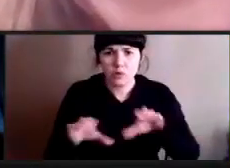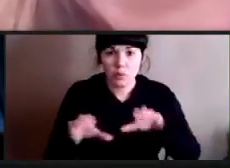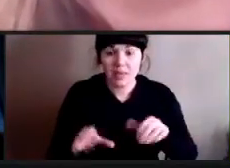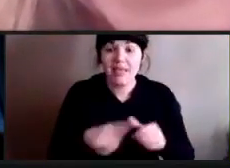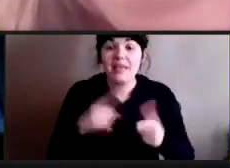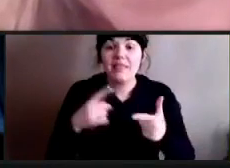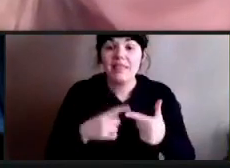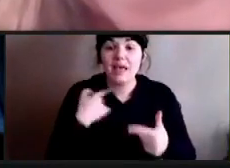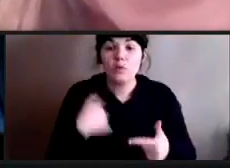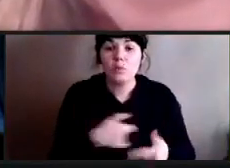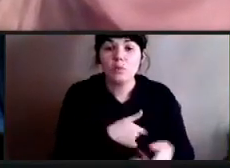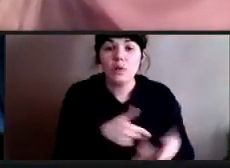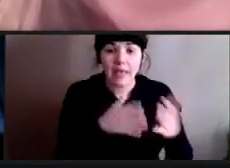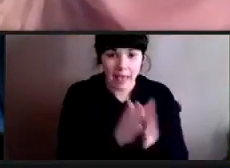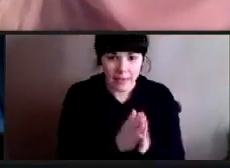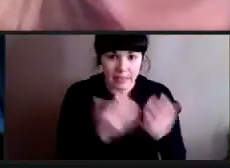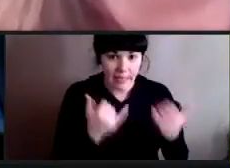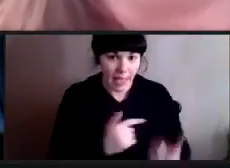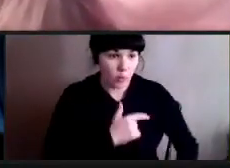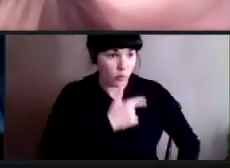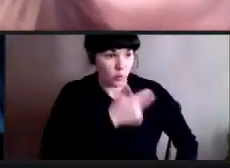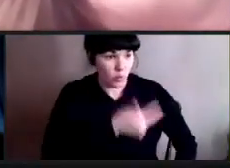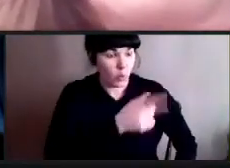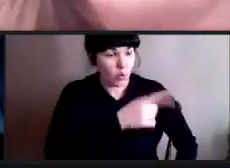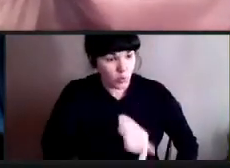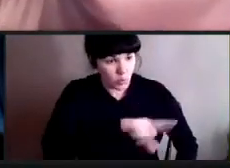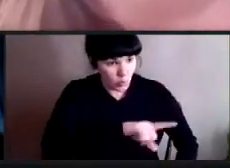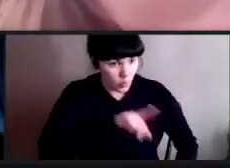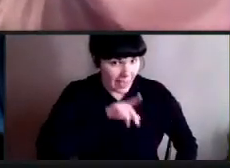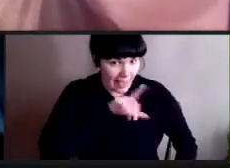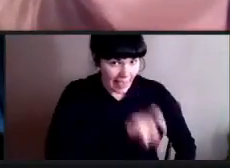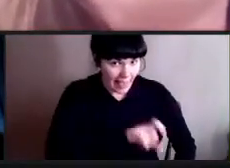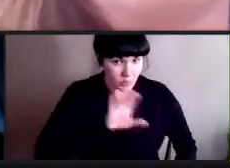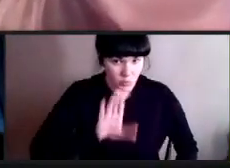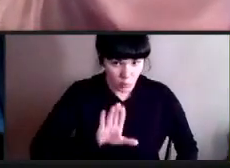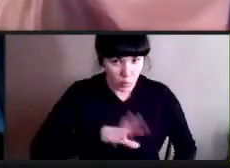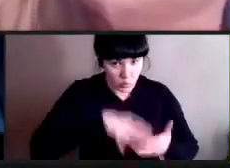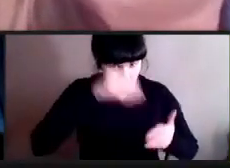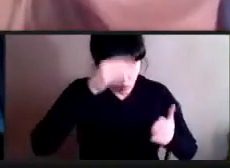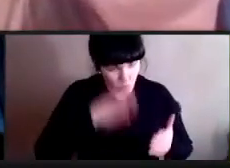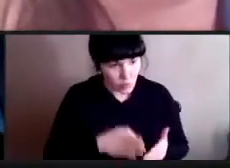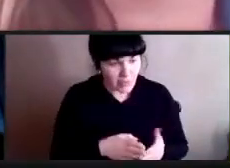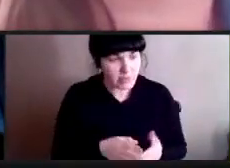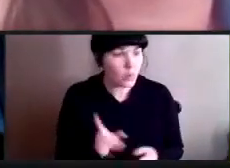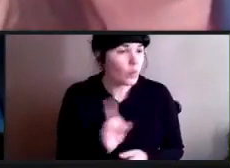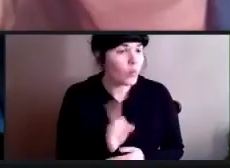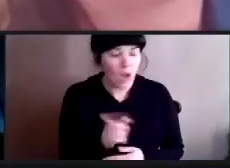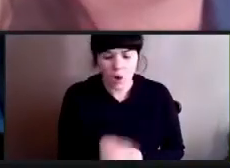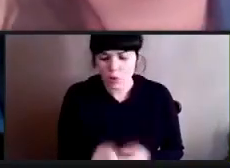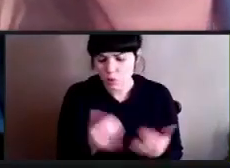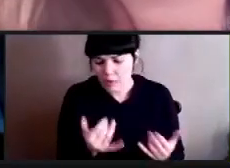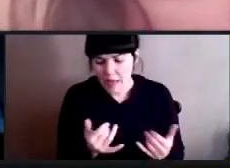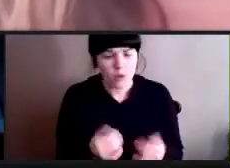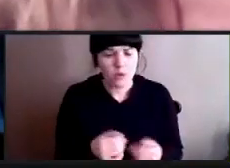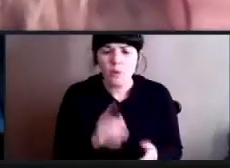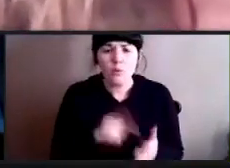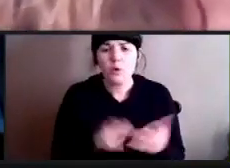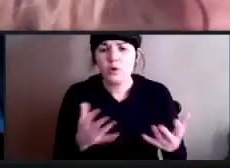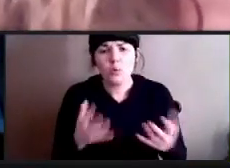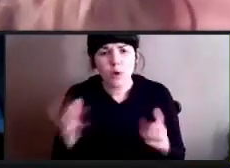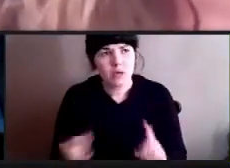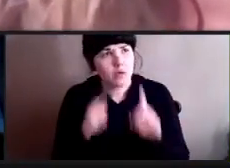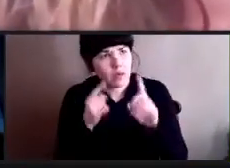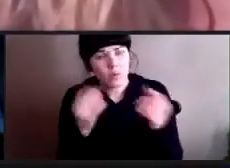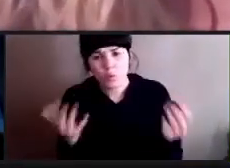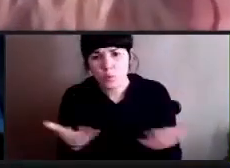to recognize where am I at right now and where do I want to be. So to answer your question about what we would maybe hope to do with some